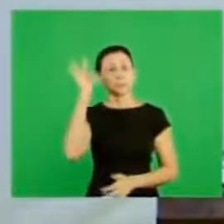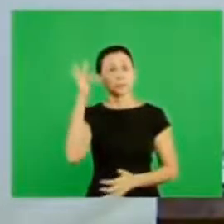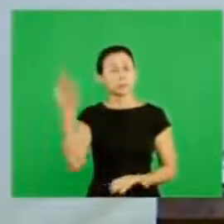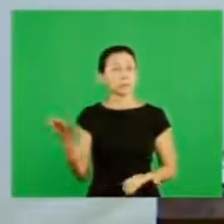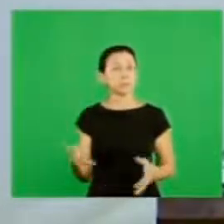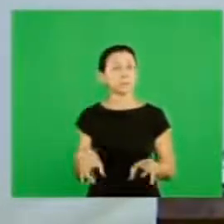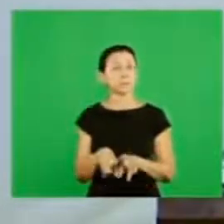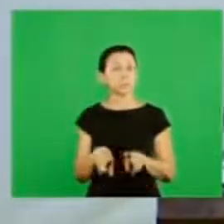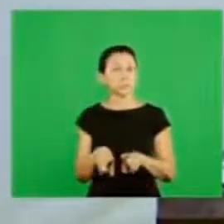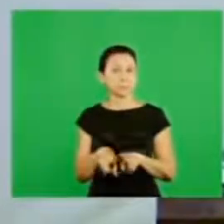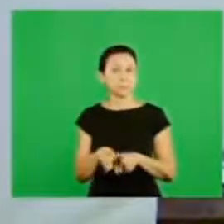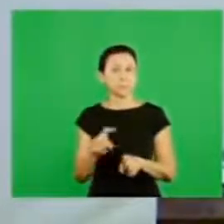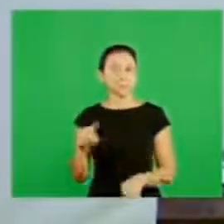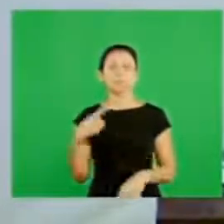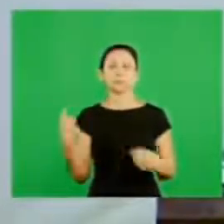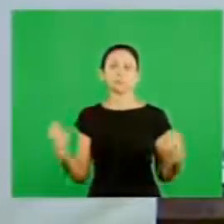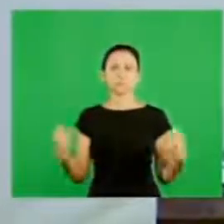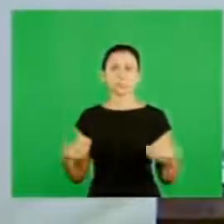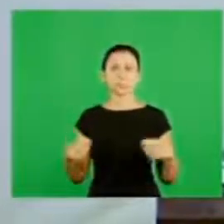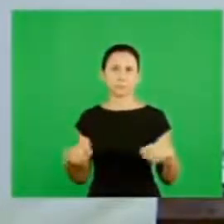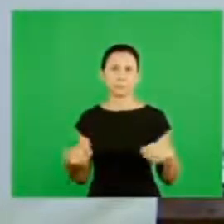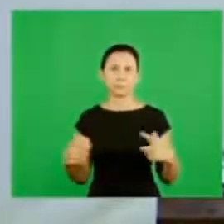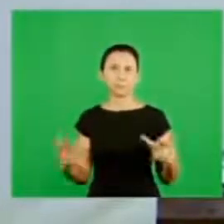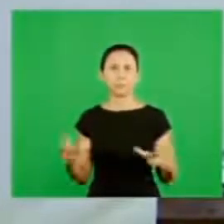helps, whatever it may be.